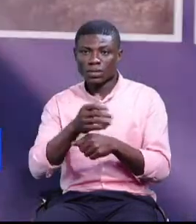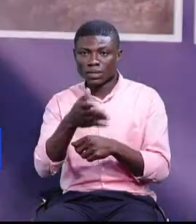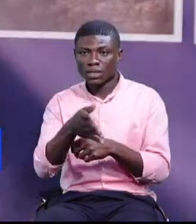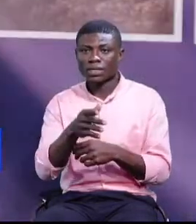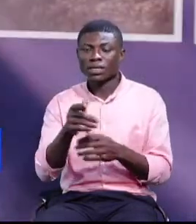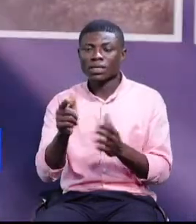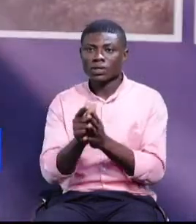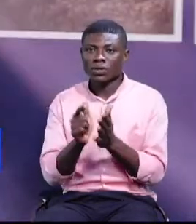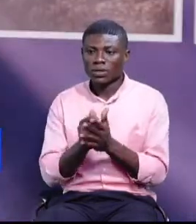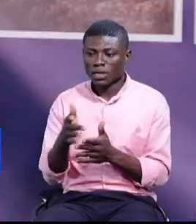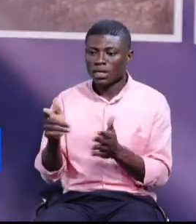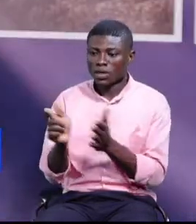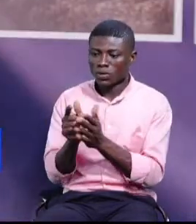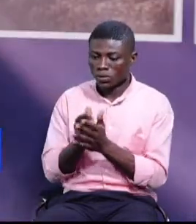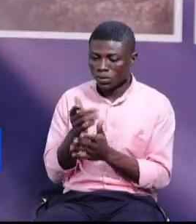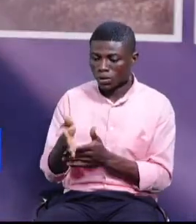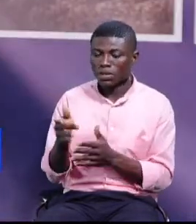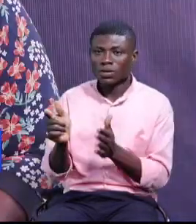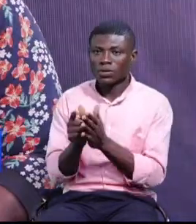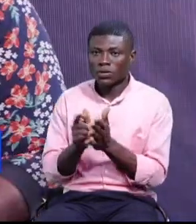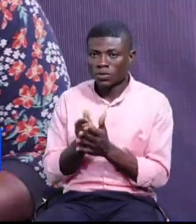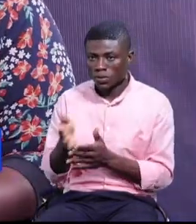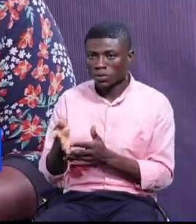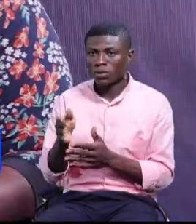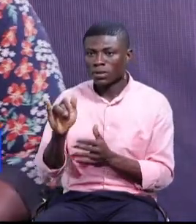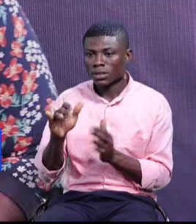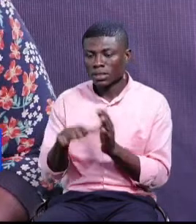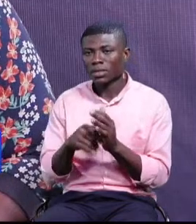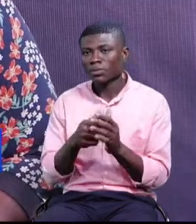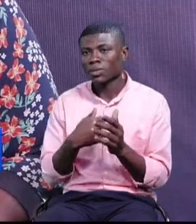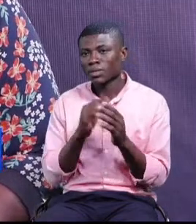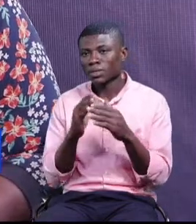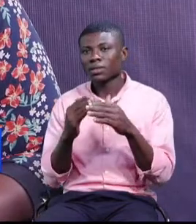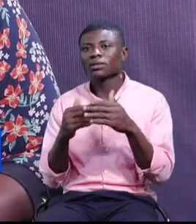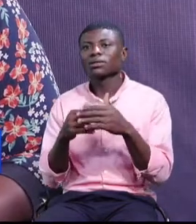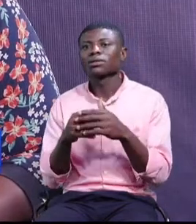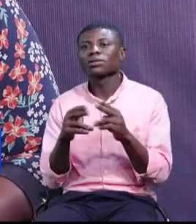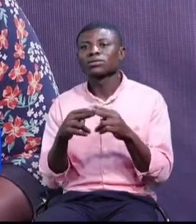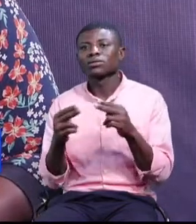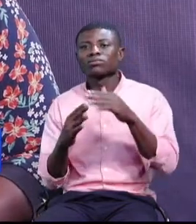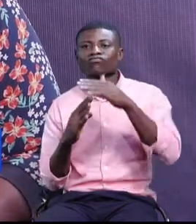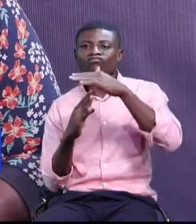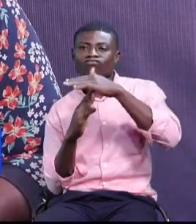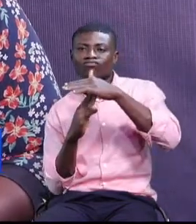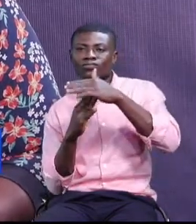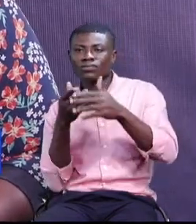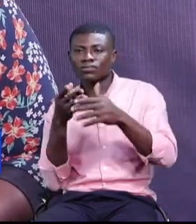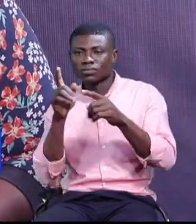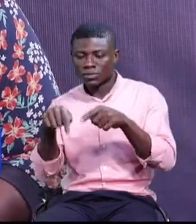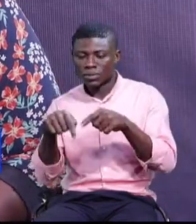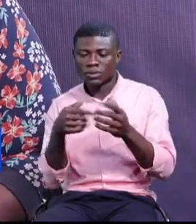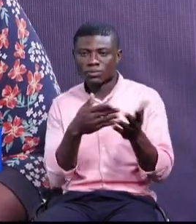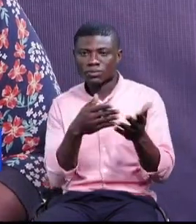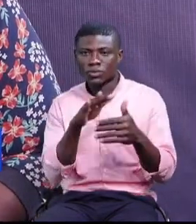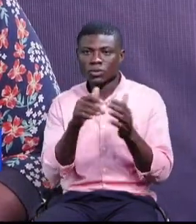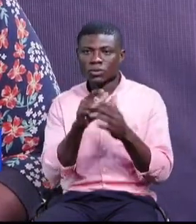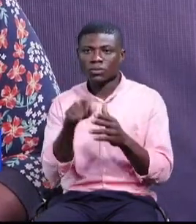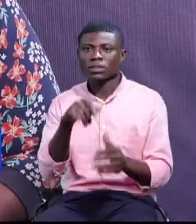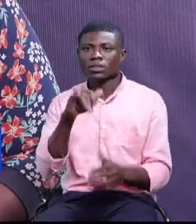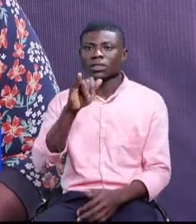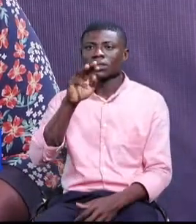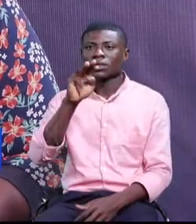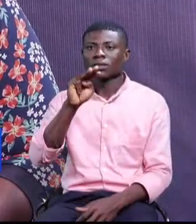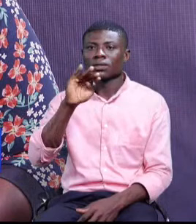Law again. Law again, there I go. Yeah. Immigration is there, so you must comply. Real. So,